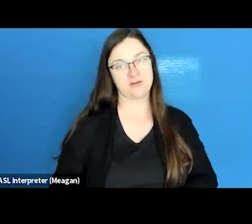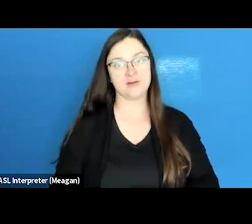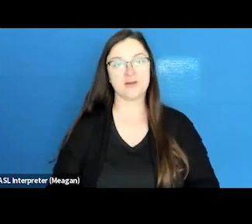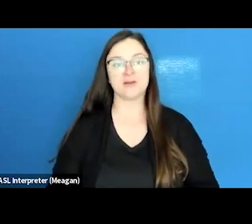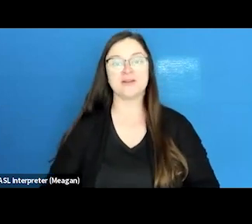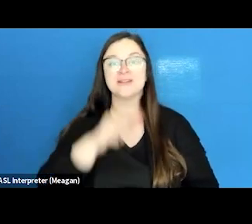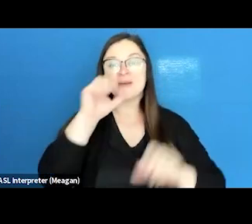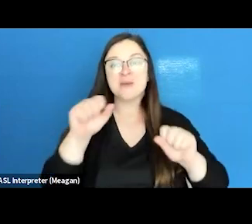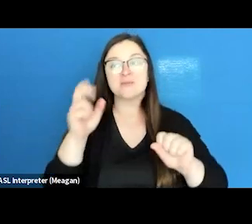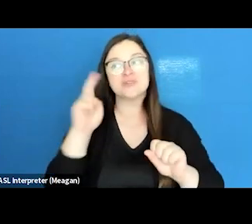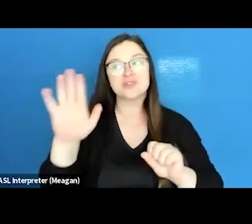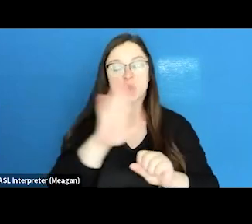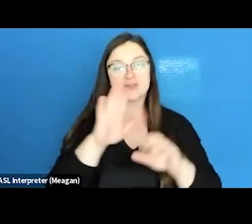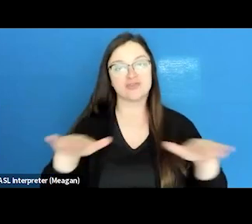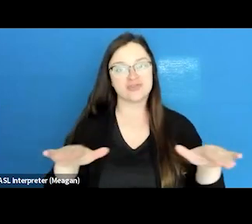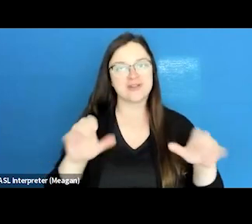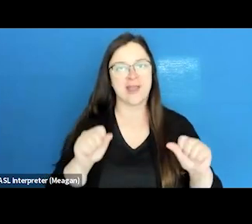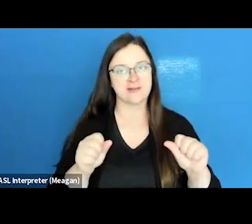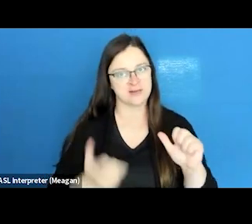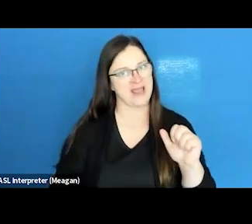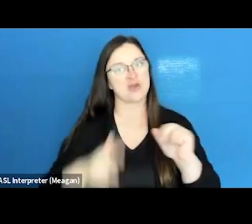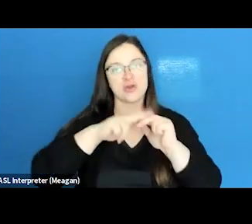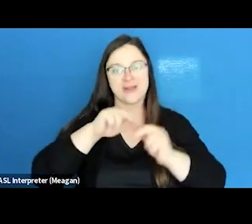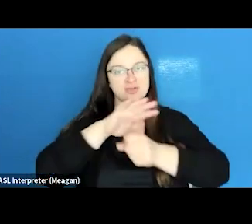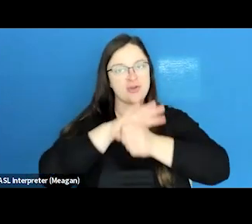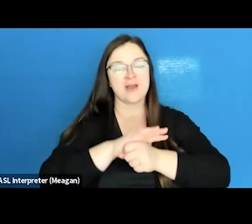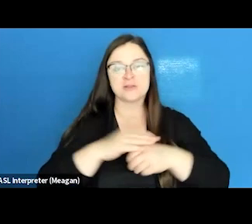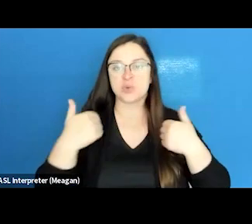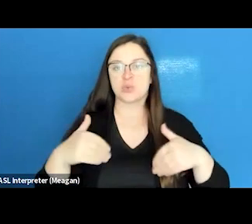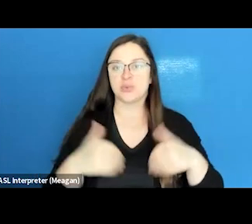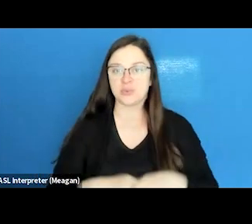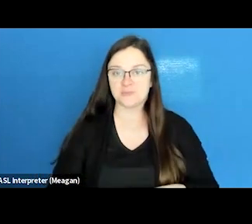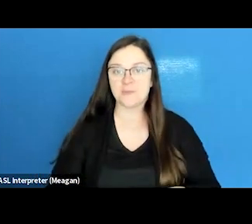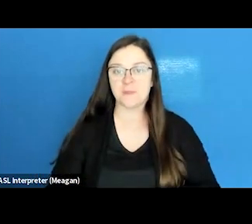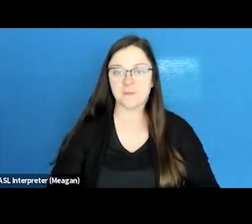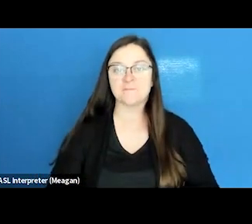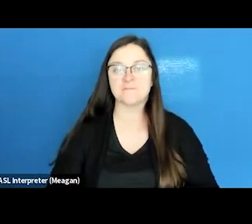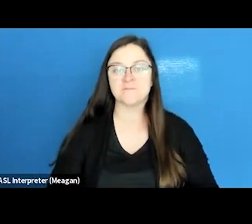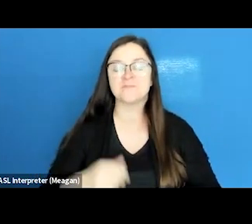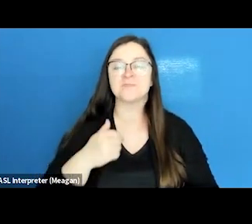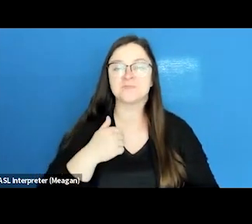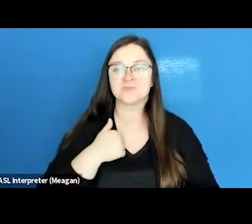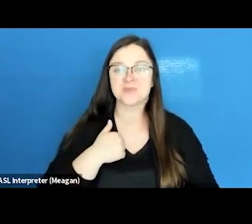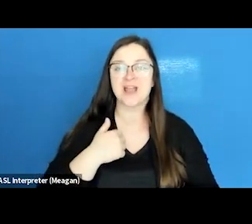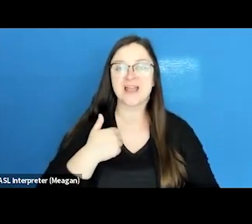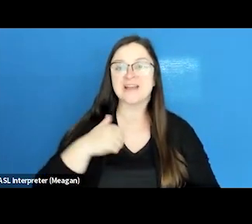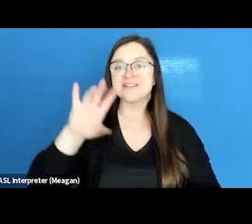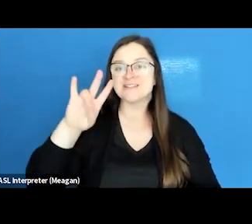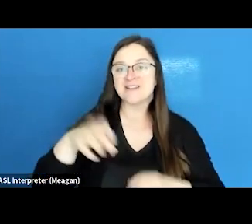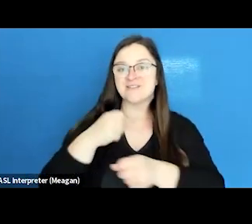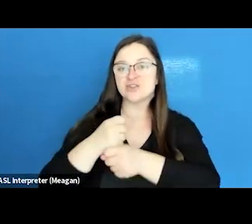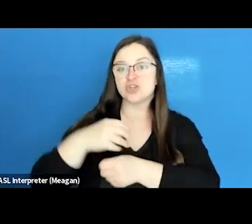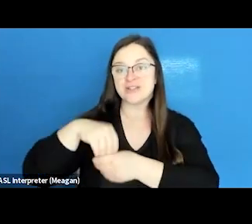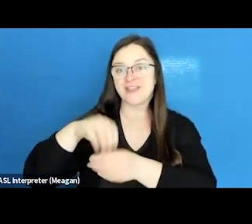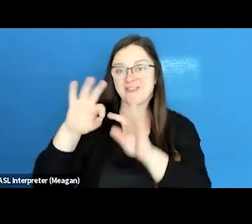being able to see your children or a separation. I spent 7 years in the family division, and I can